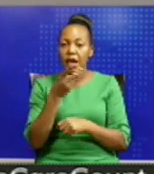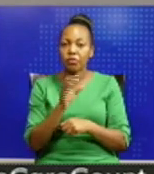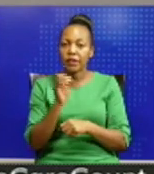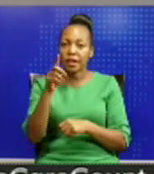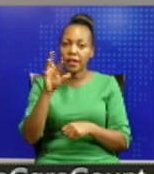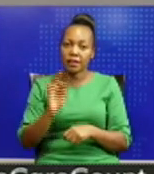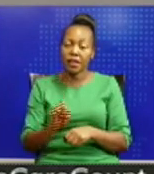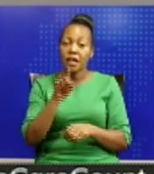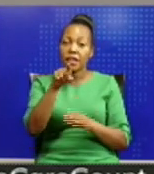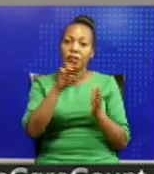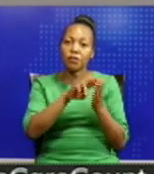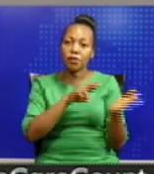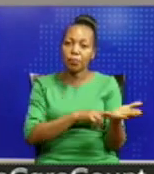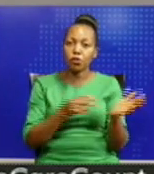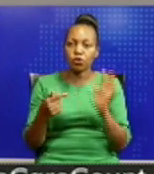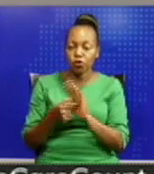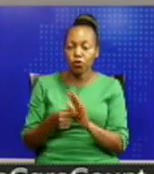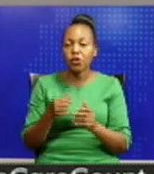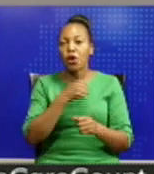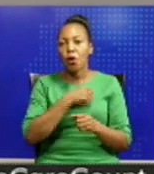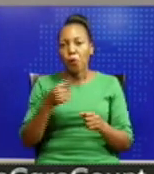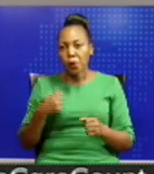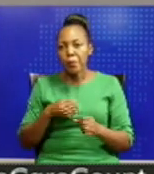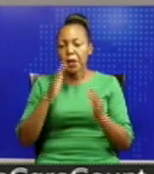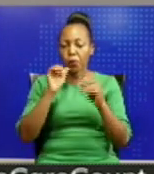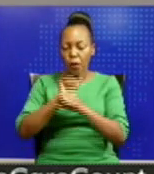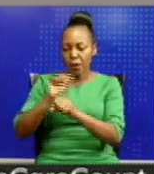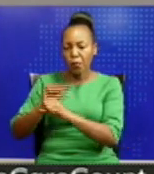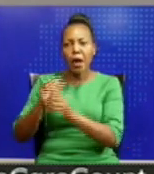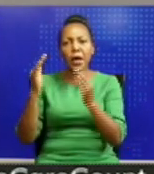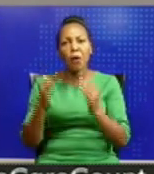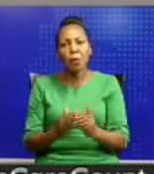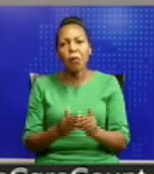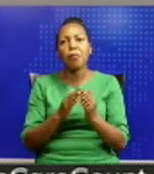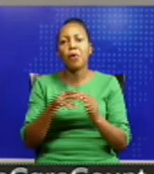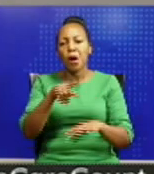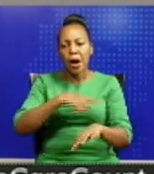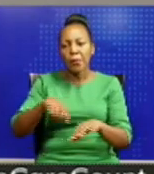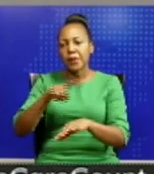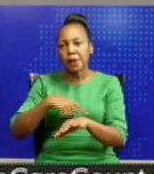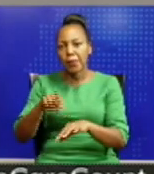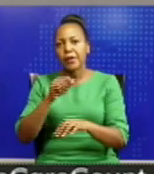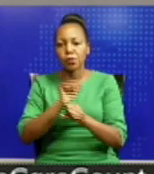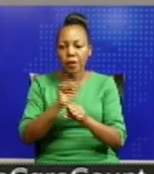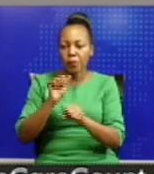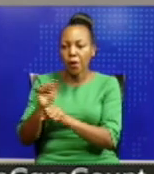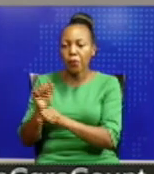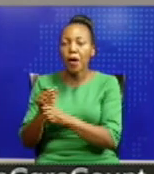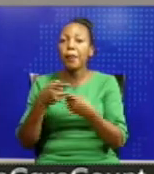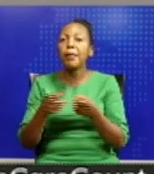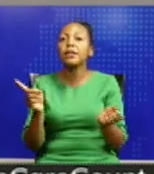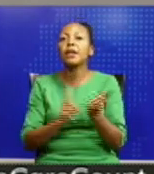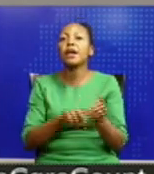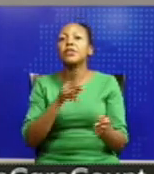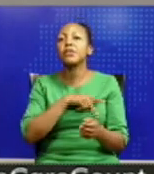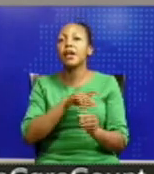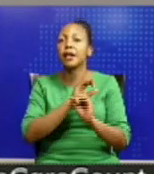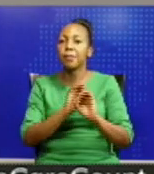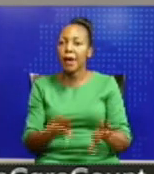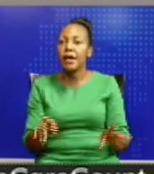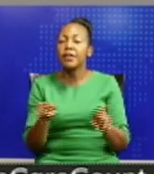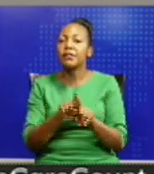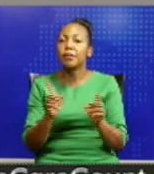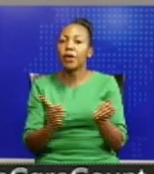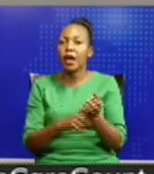The report shows that women spend at least 8 hours of unpaid work a day, the same amount of time people in paid employment actually dedicate to